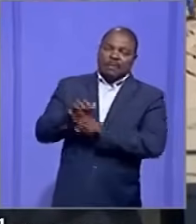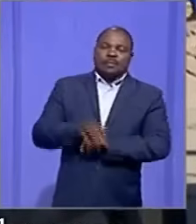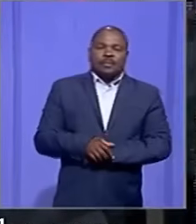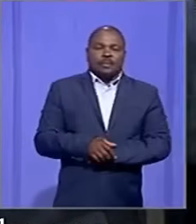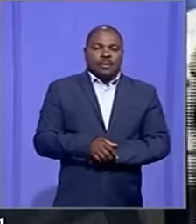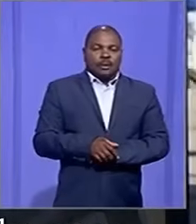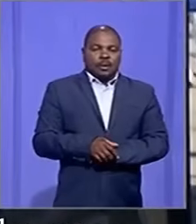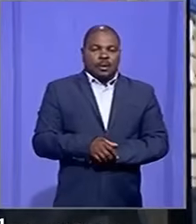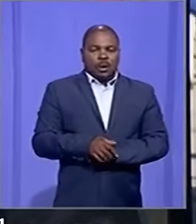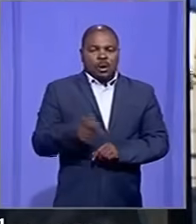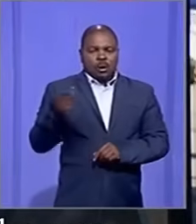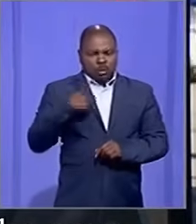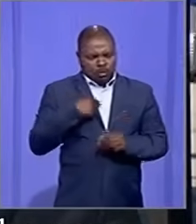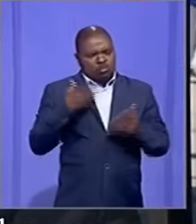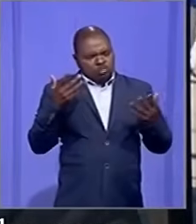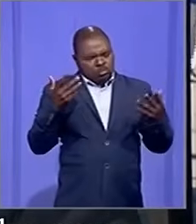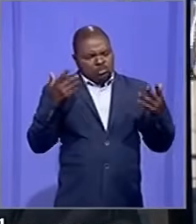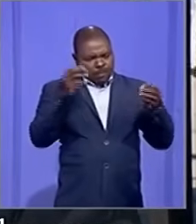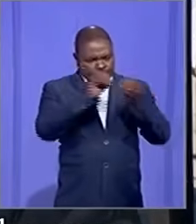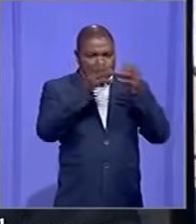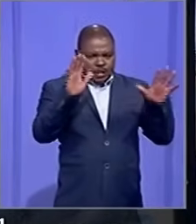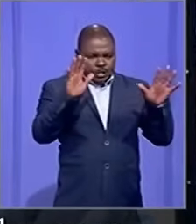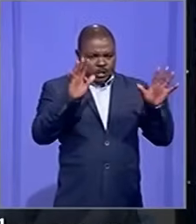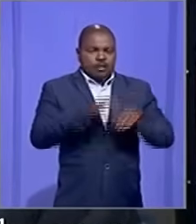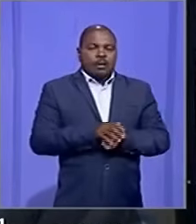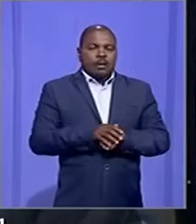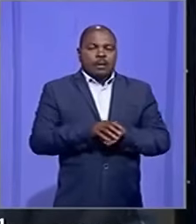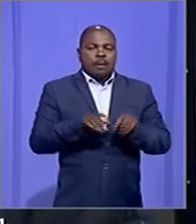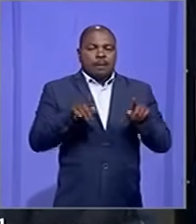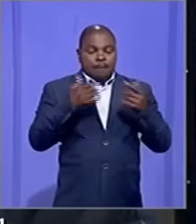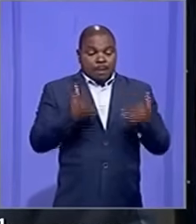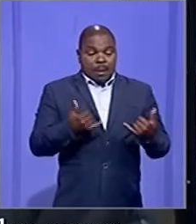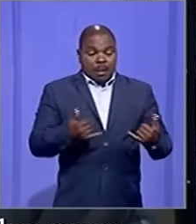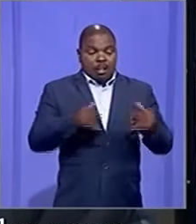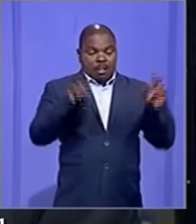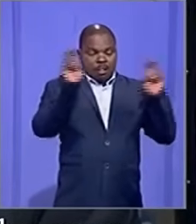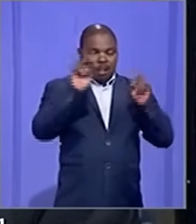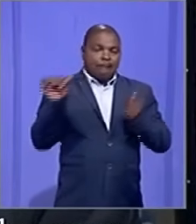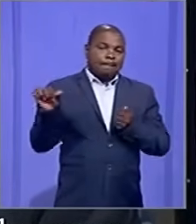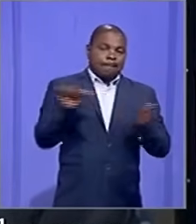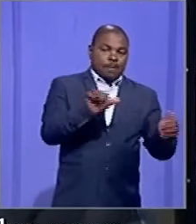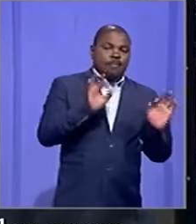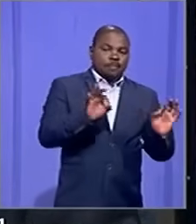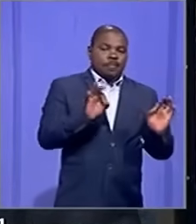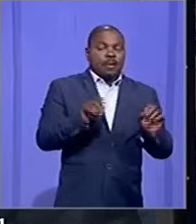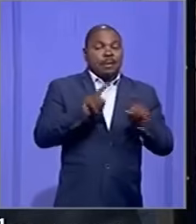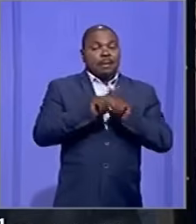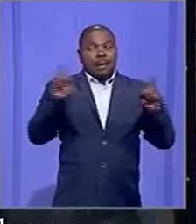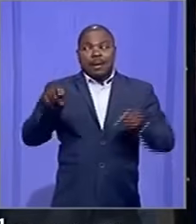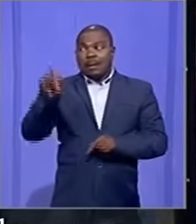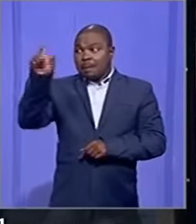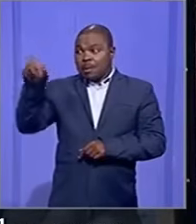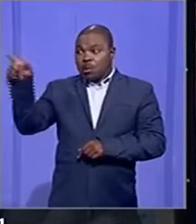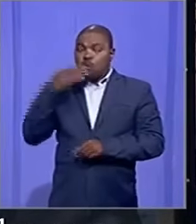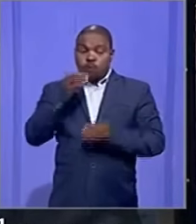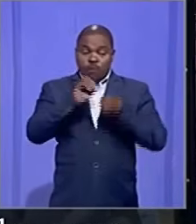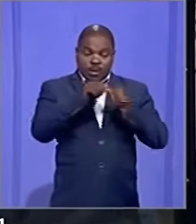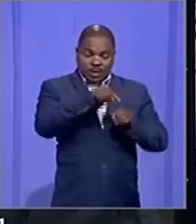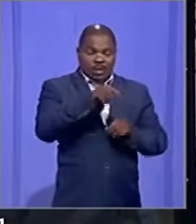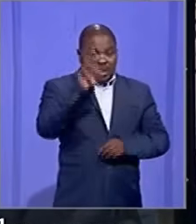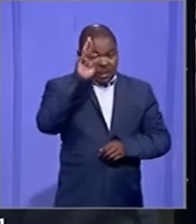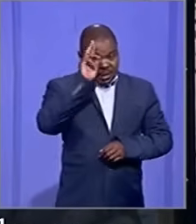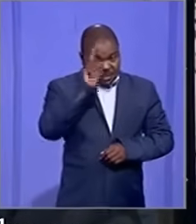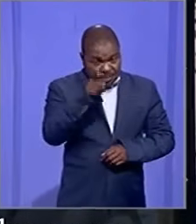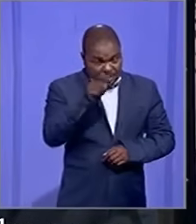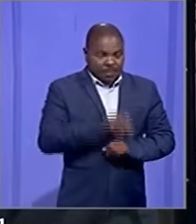fix that, and as currently as I'm talking to you, we have restored electricity. But maybe on the issue of the operators, you'll remember that in